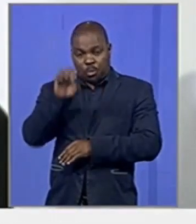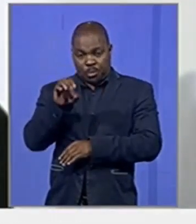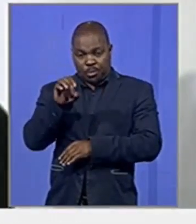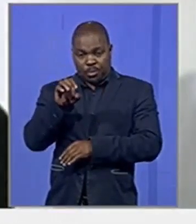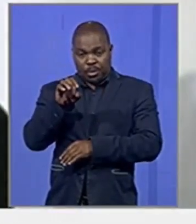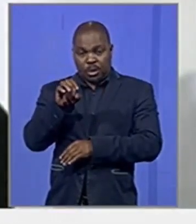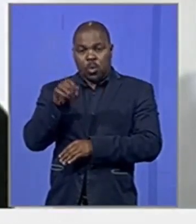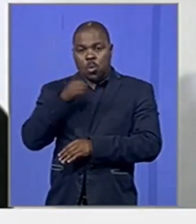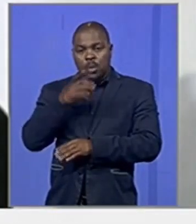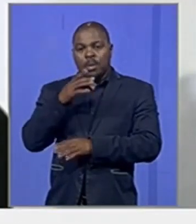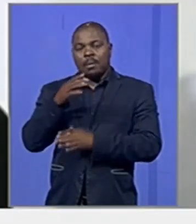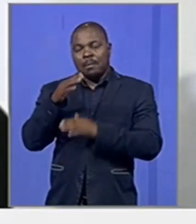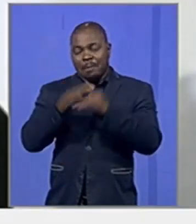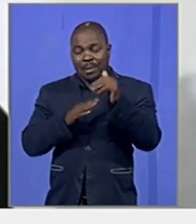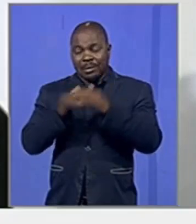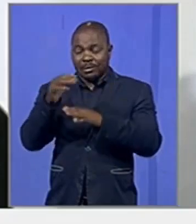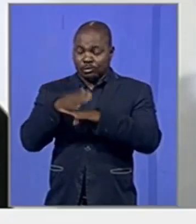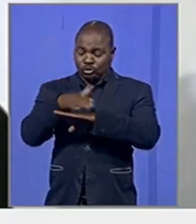were built on sand.